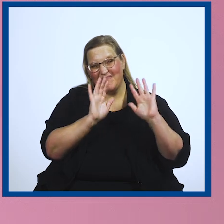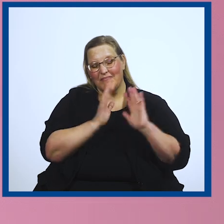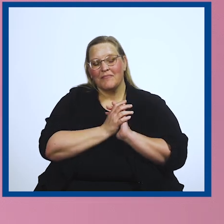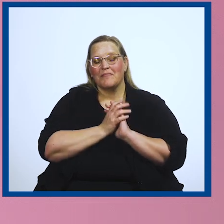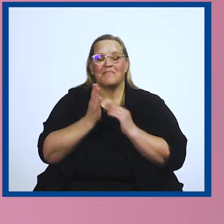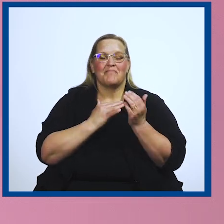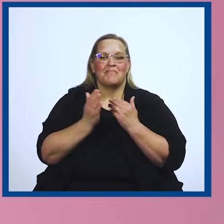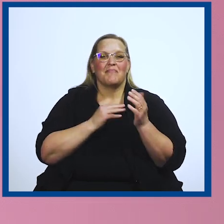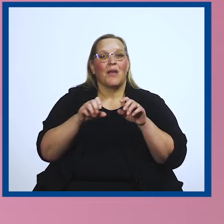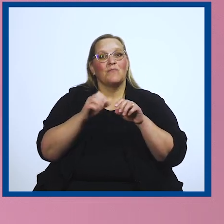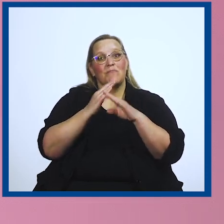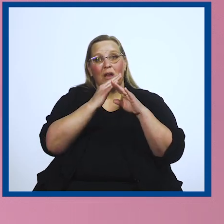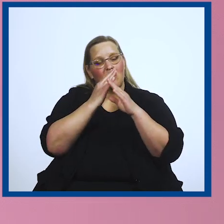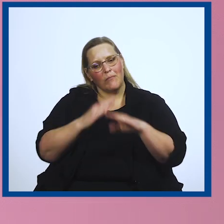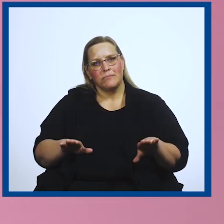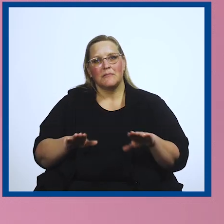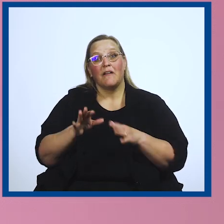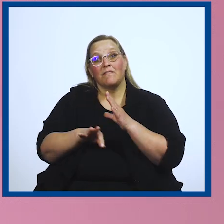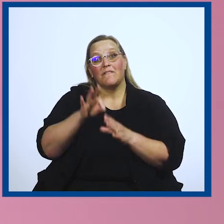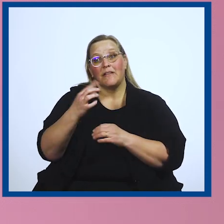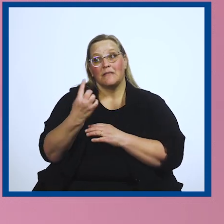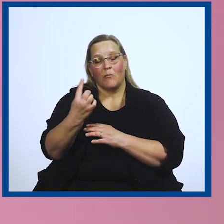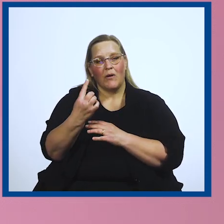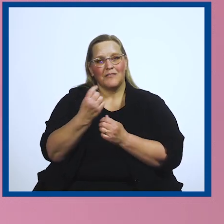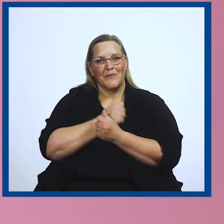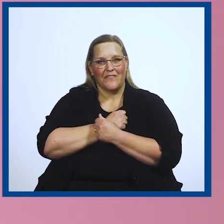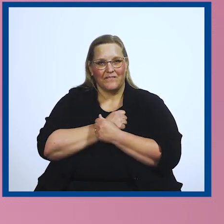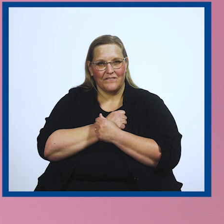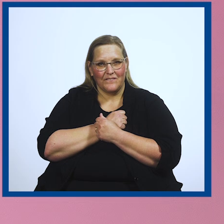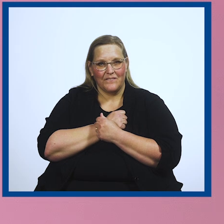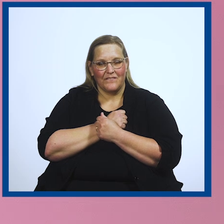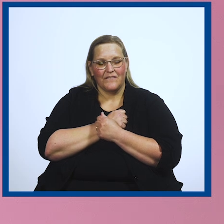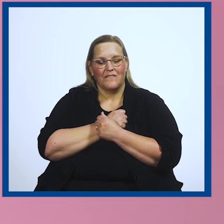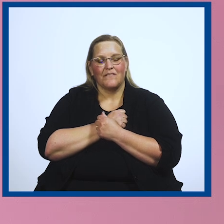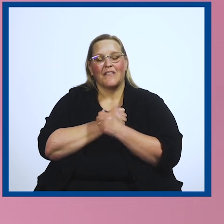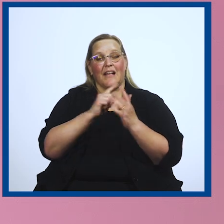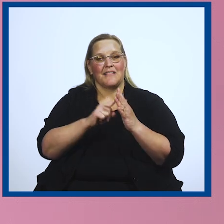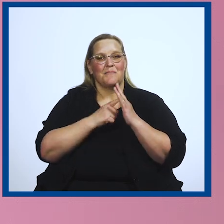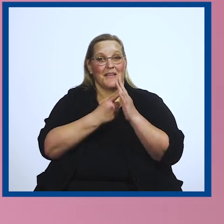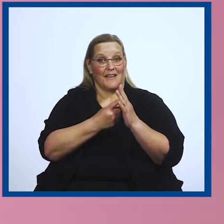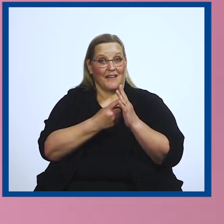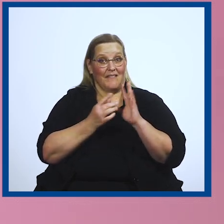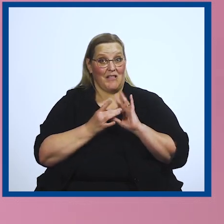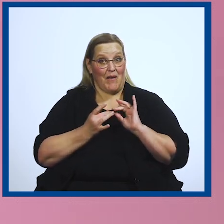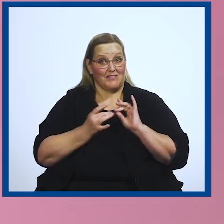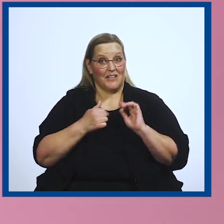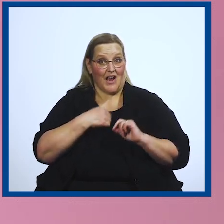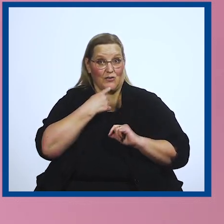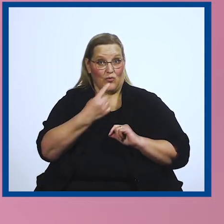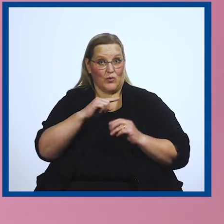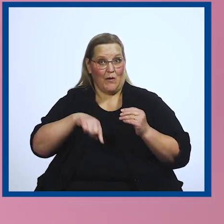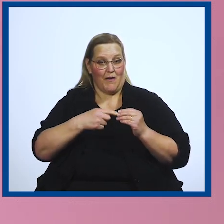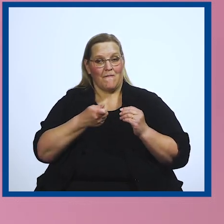some barriers. Go find someone to love. At the beginning of this message, I told you about a